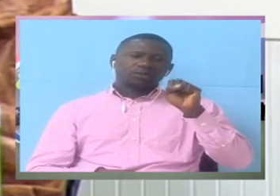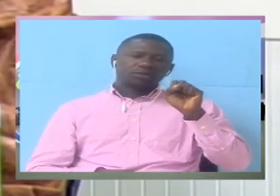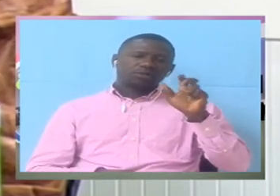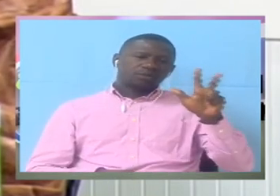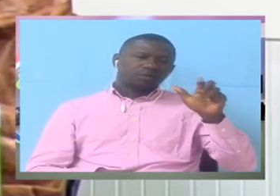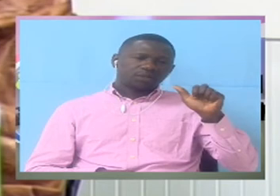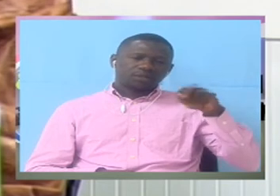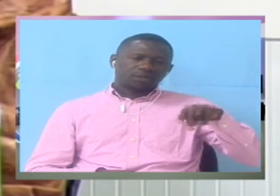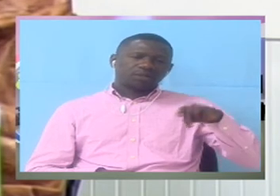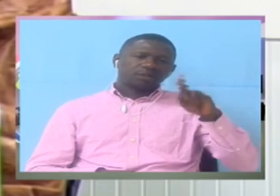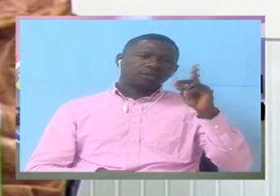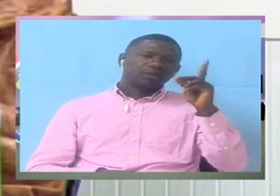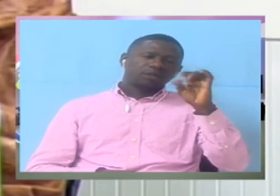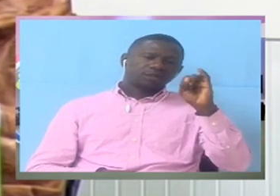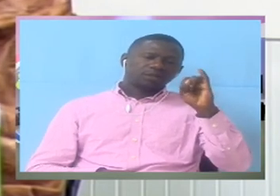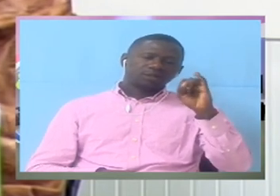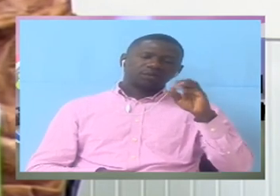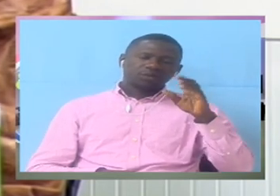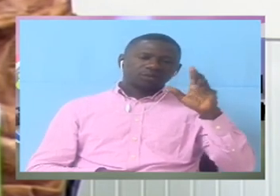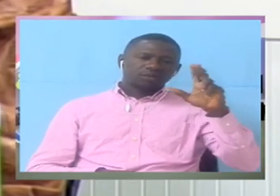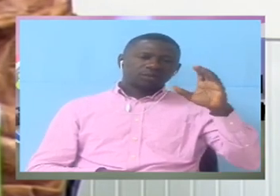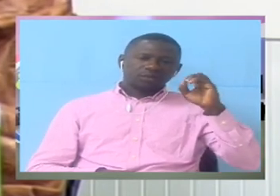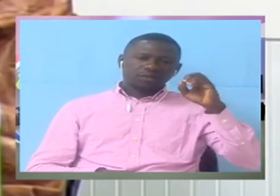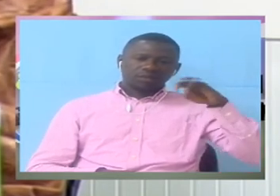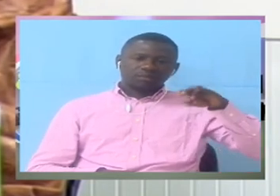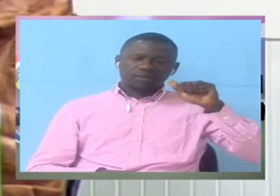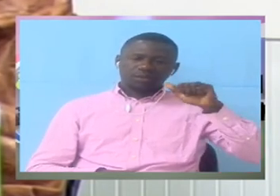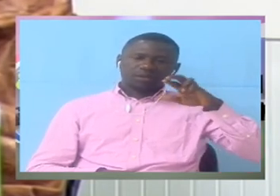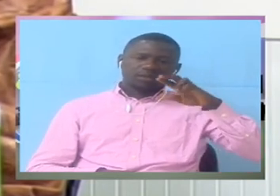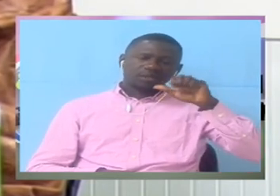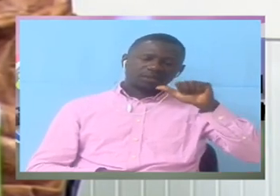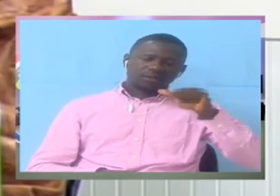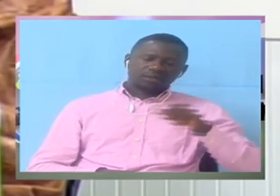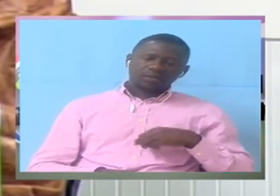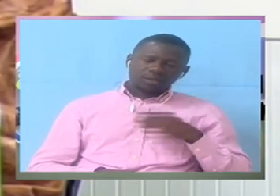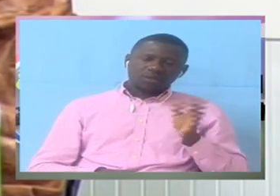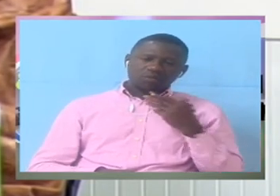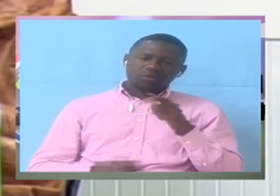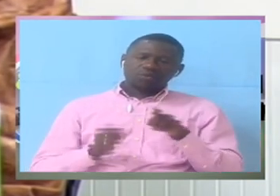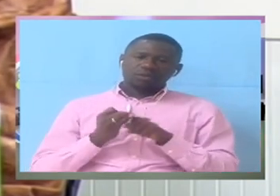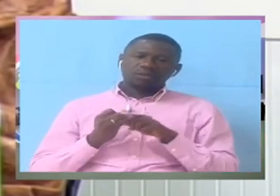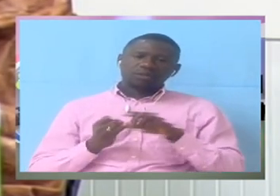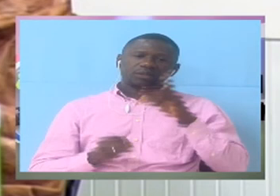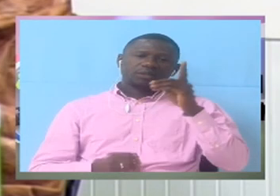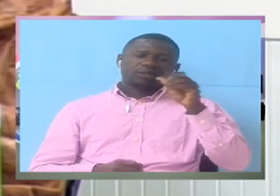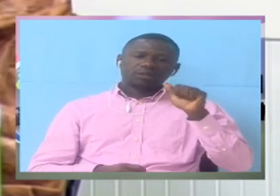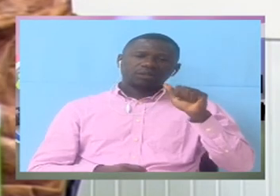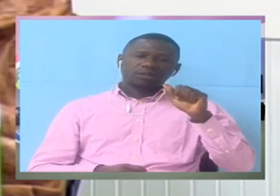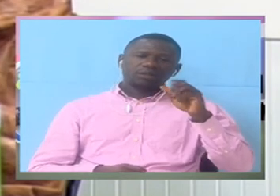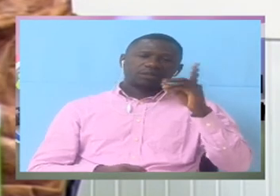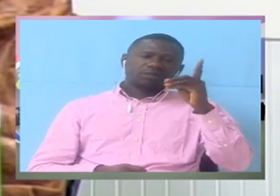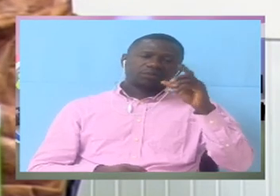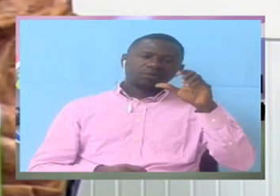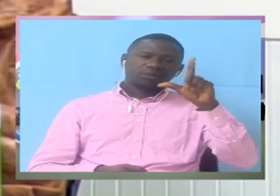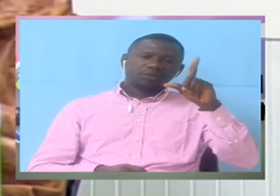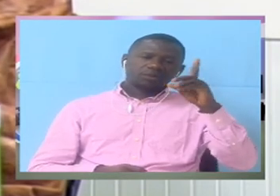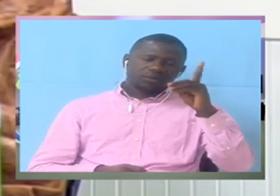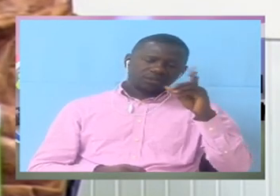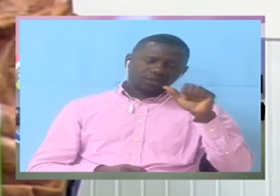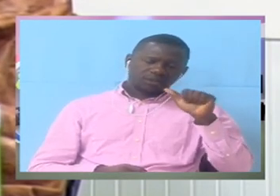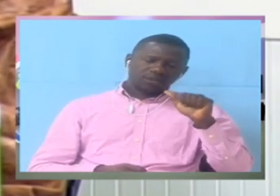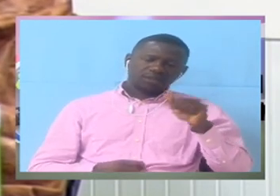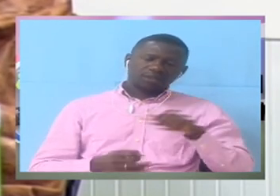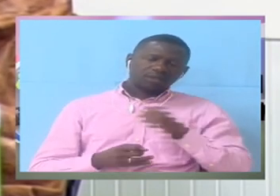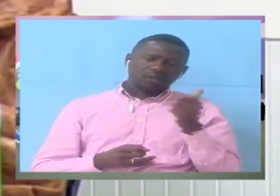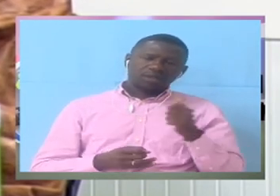Ning di late Dauda Nyasi tatanyola. Late Dauda Nyasi. Ning di late Lamin Dabo tatanyola. The late Lamin Dabo. Ning